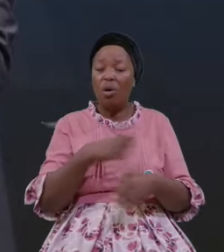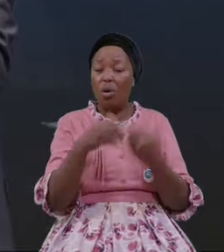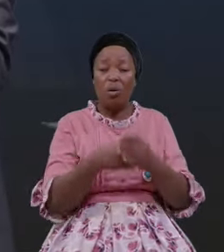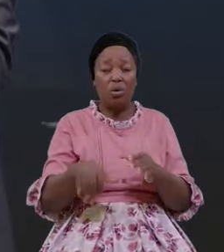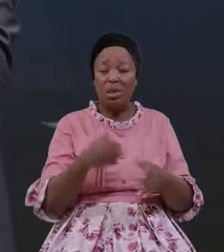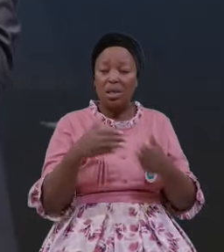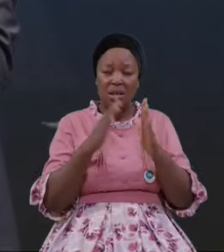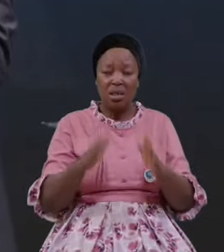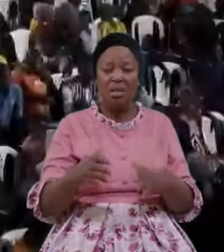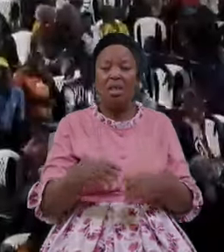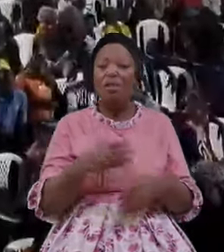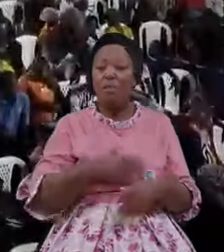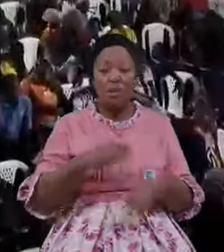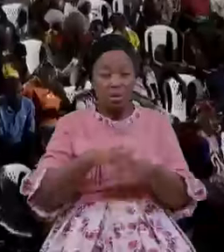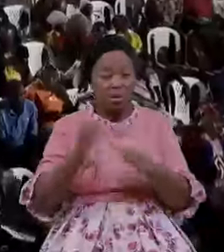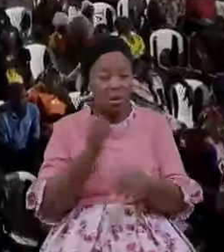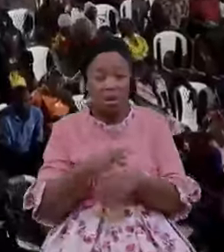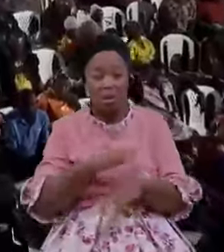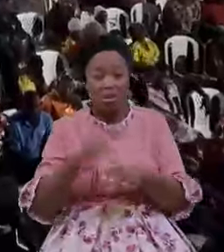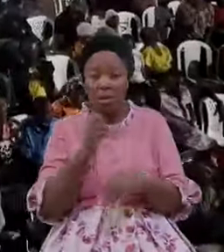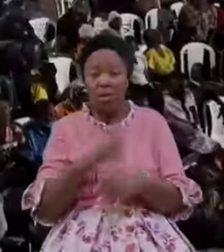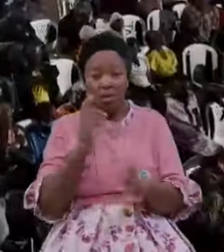Don't cancel. Just capture their data,